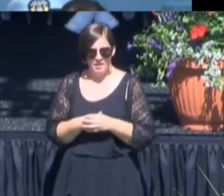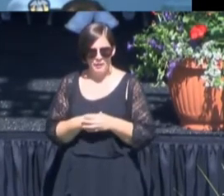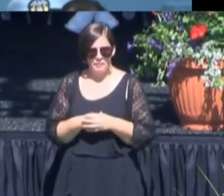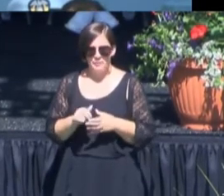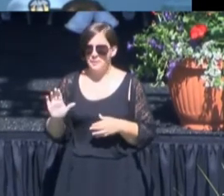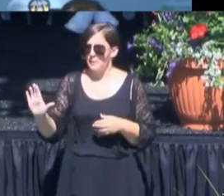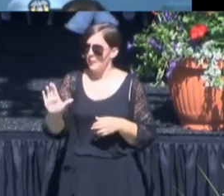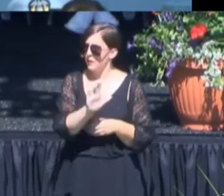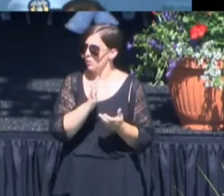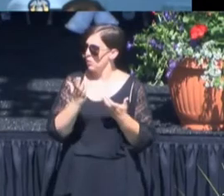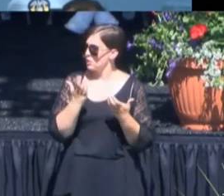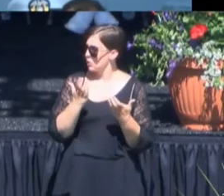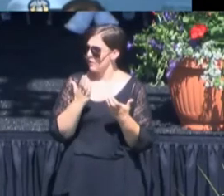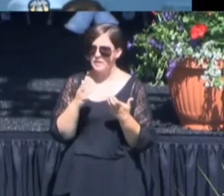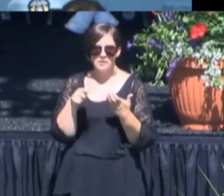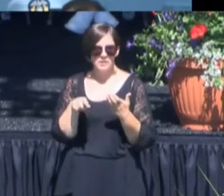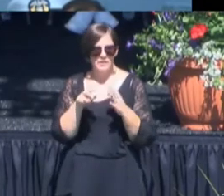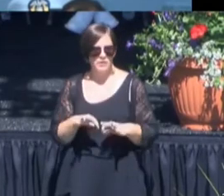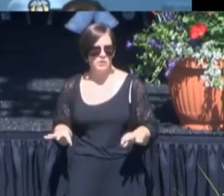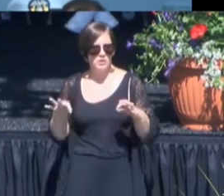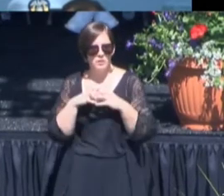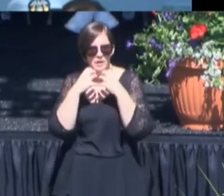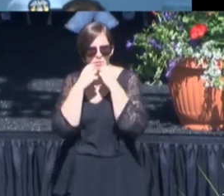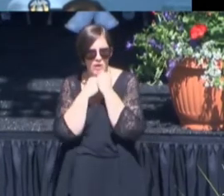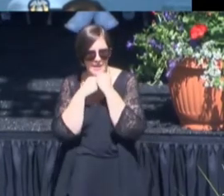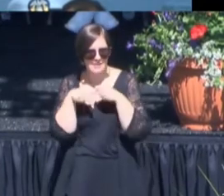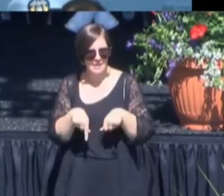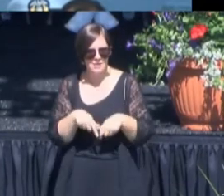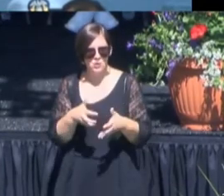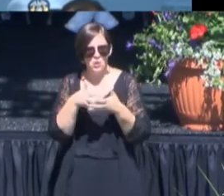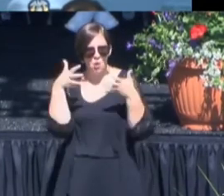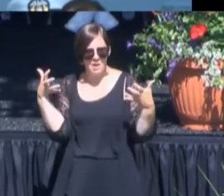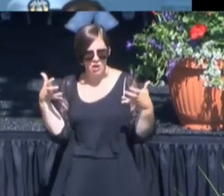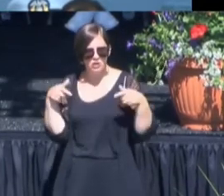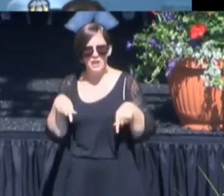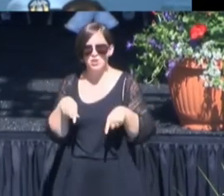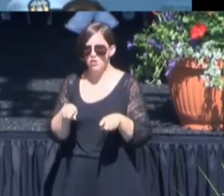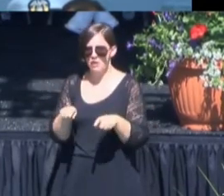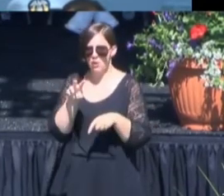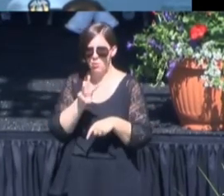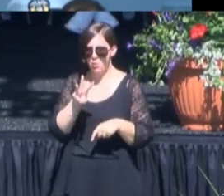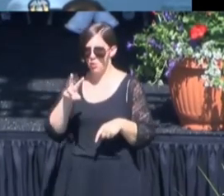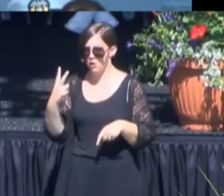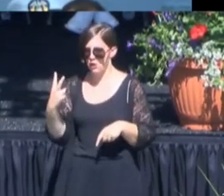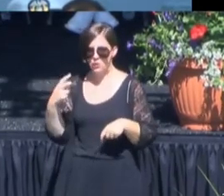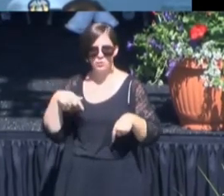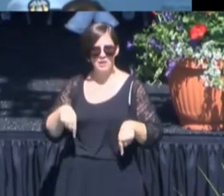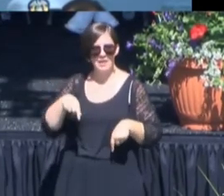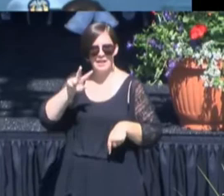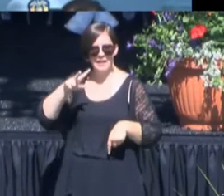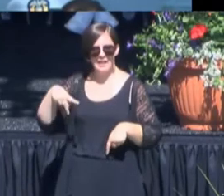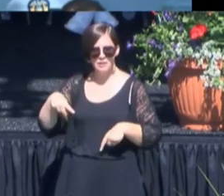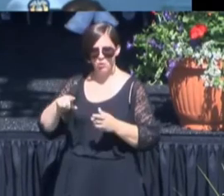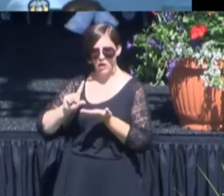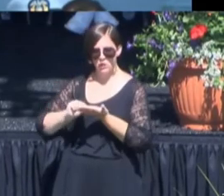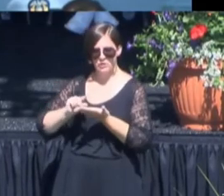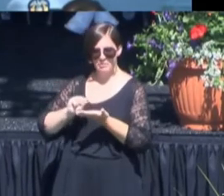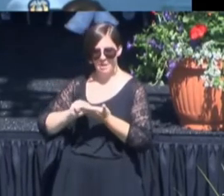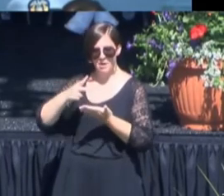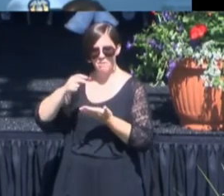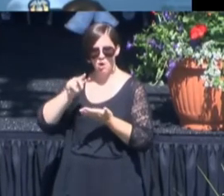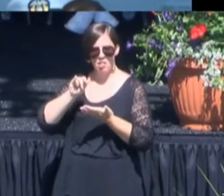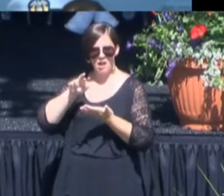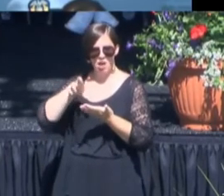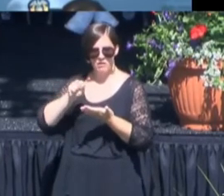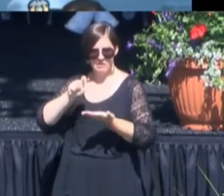Your service has ever embraced these lessons, so much so that during World War II, the Kings Point newspaper, Polaris, published